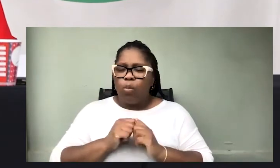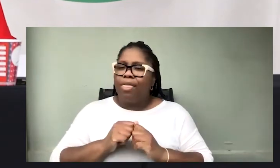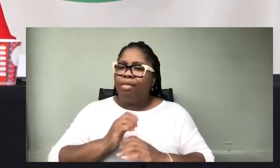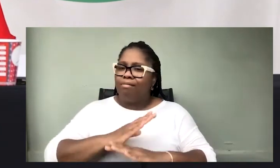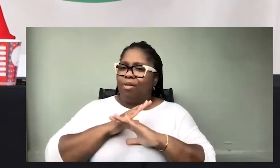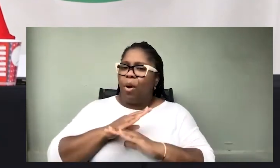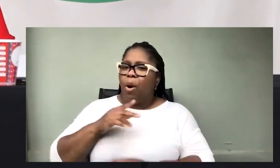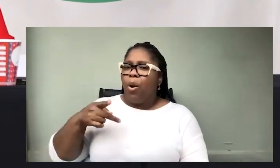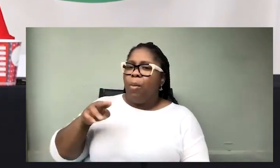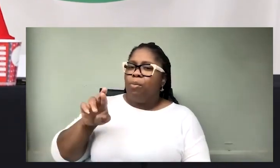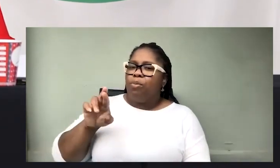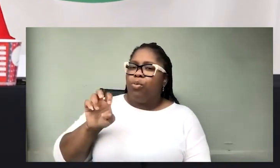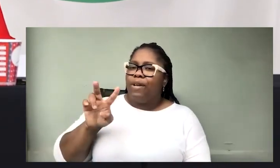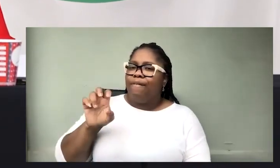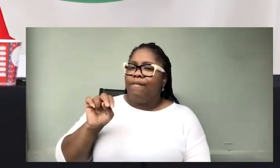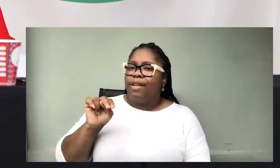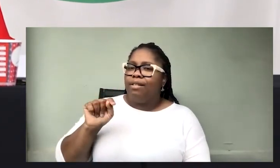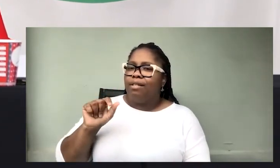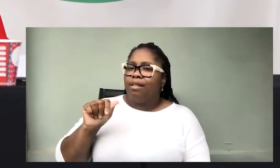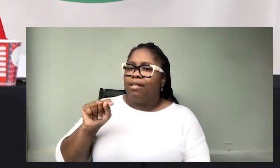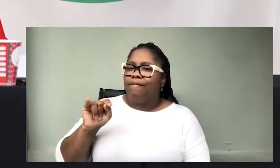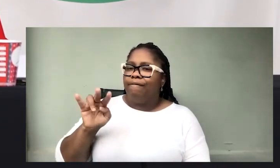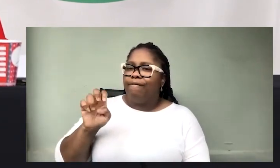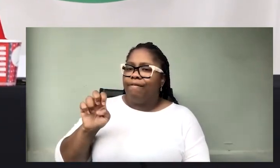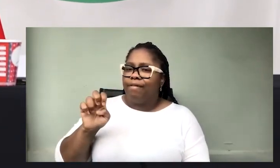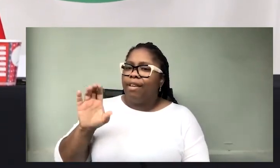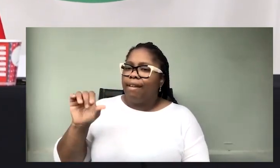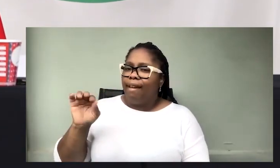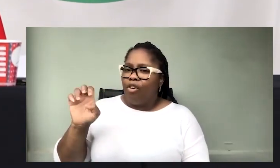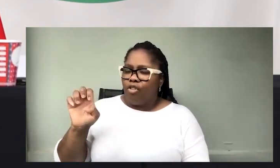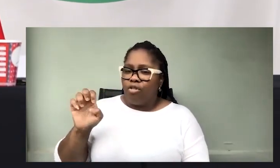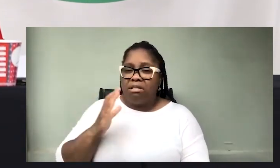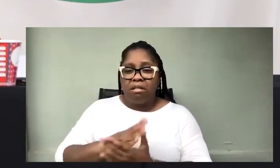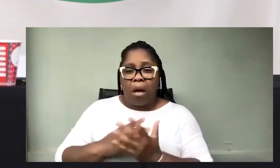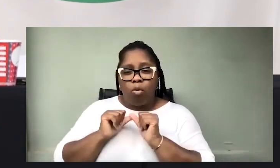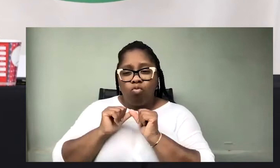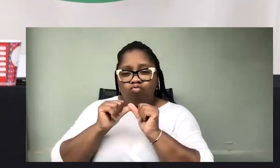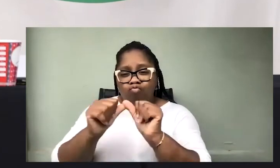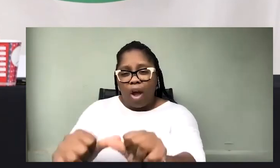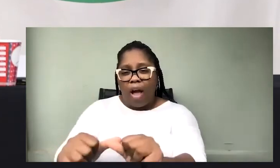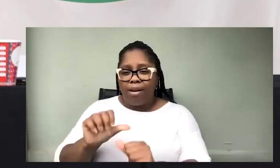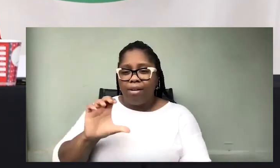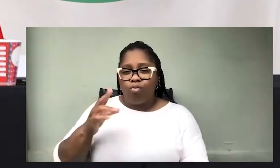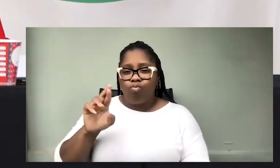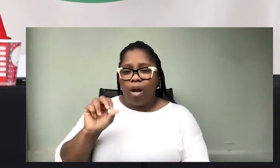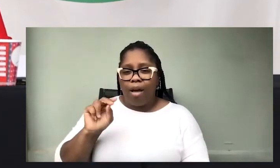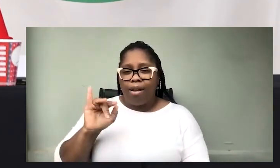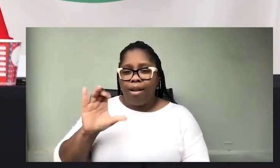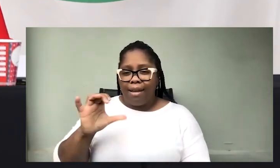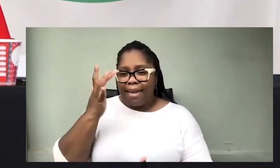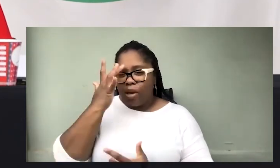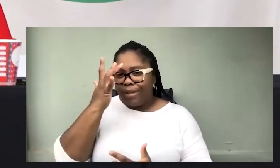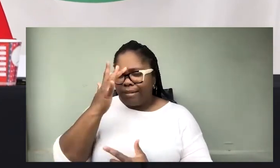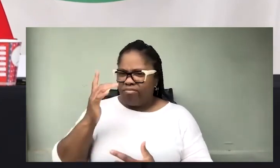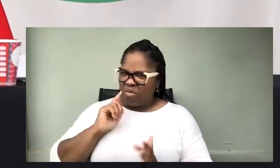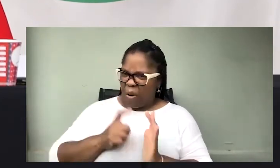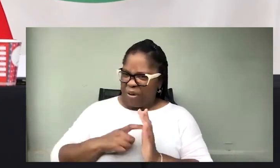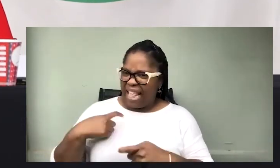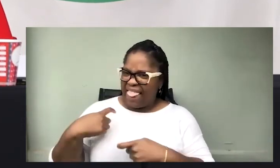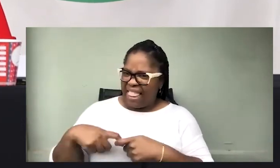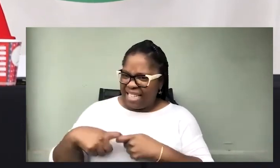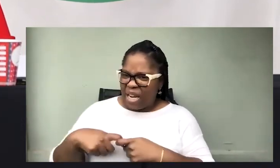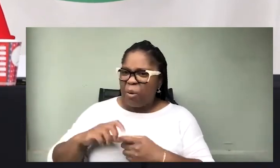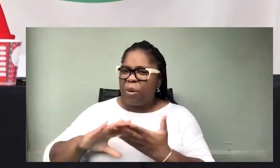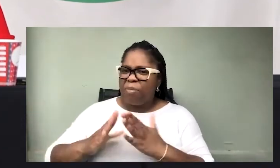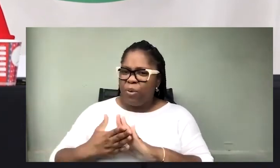preventative. As we know, some of the chronic illnesses that are really hit hard by some of our Latino communities, people of